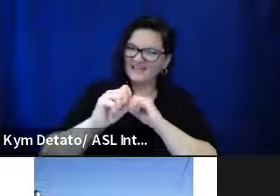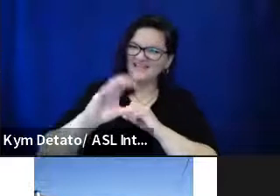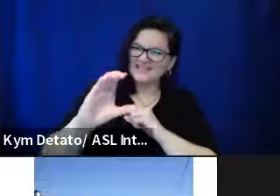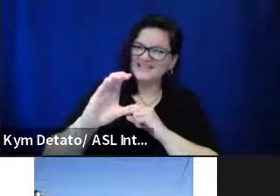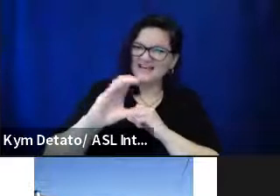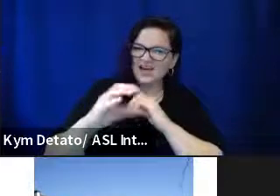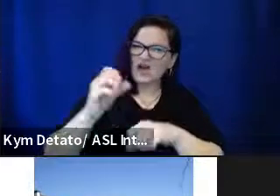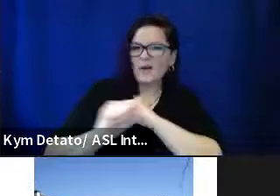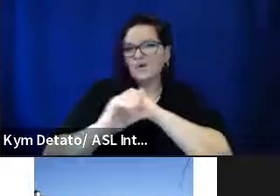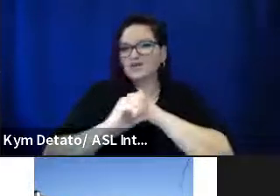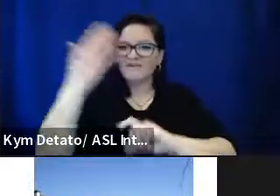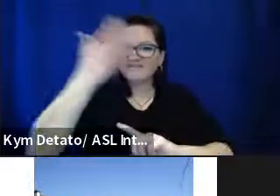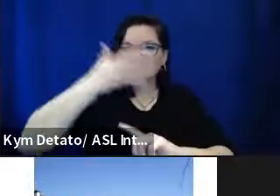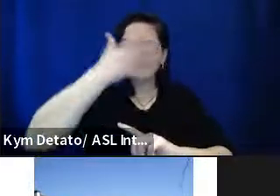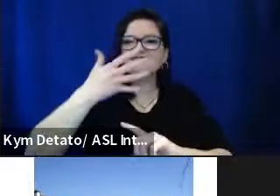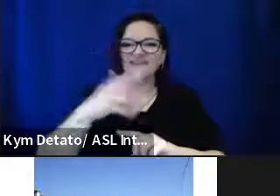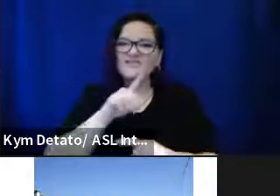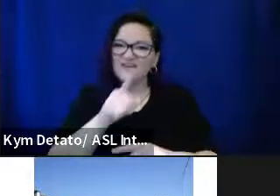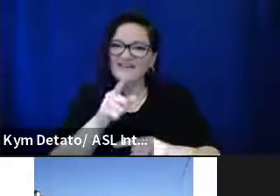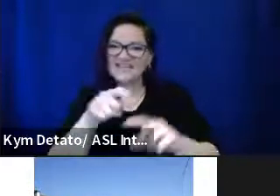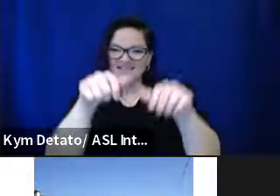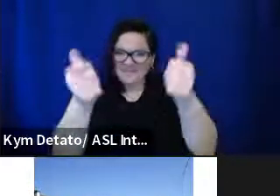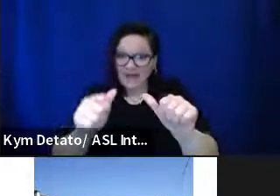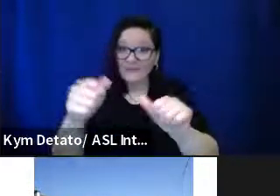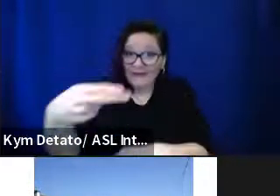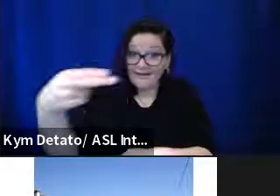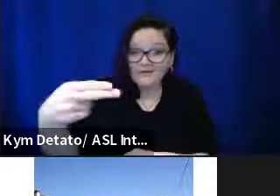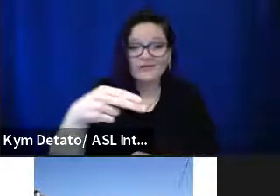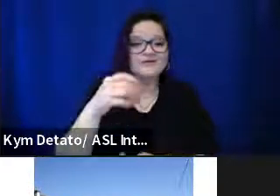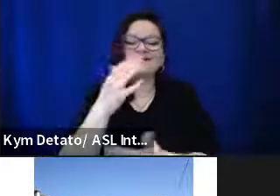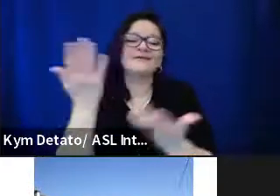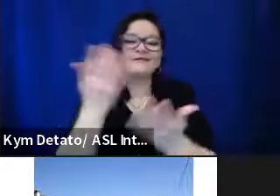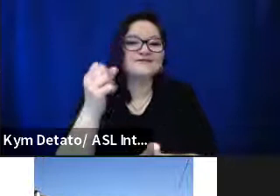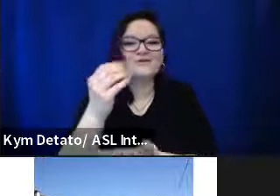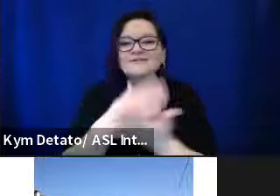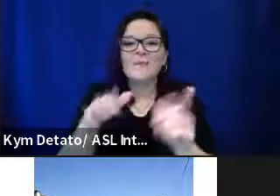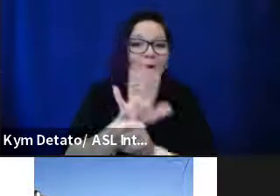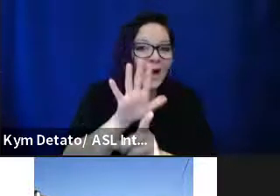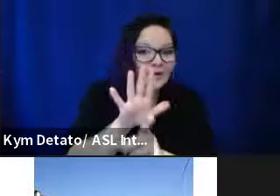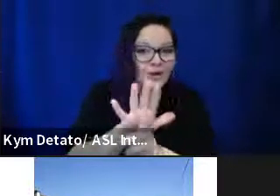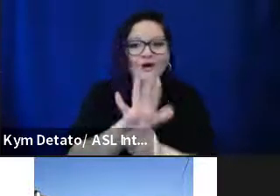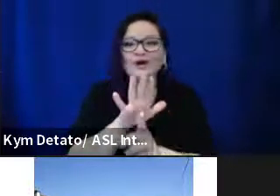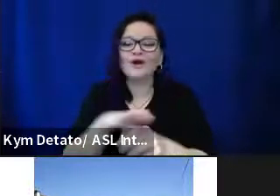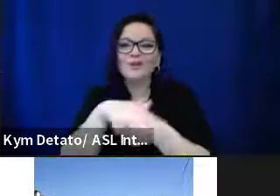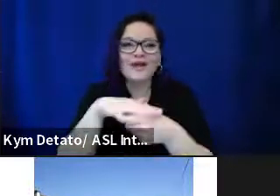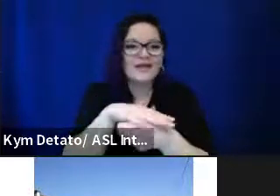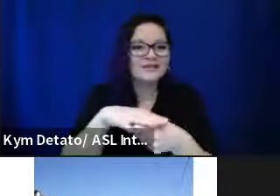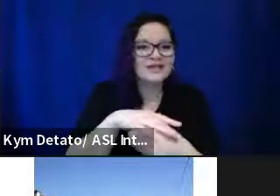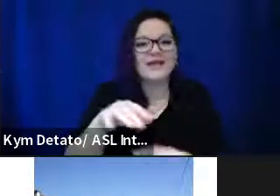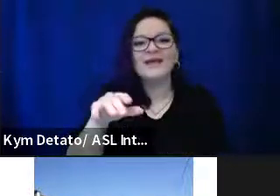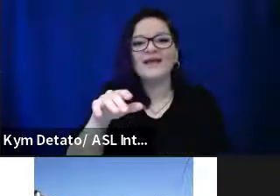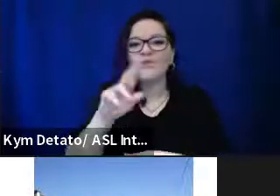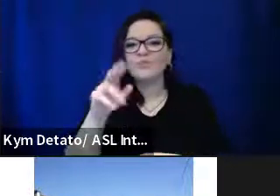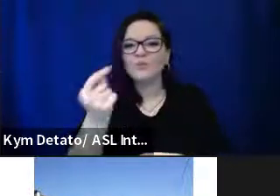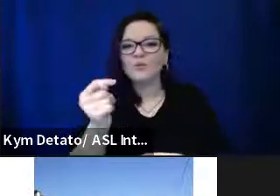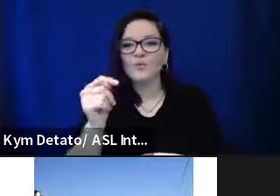face of Hyattsville. So just some popular locations down in the Route 1 corridor. Franklin's Restaurant was a